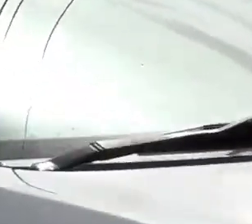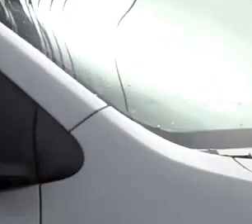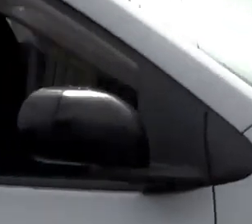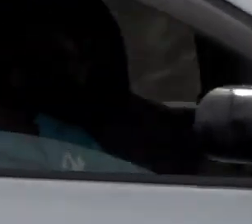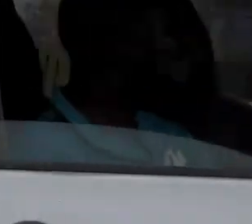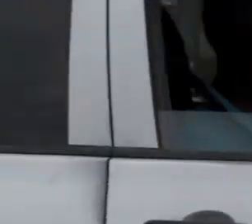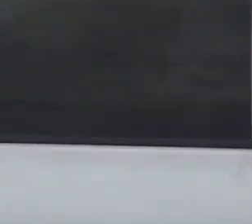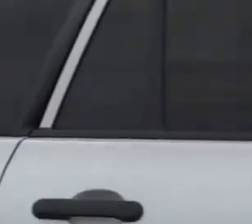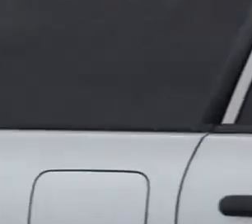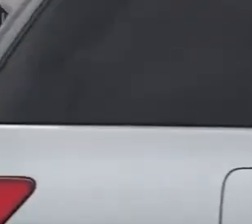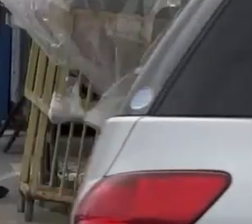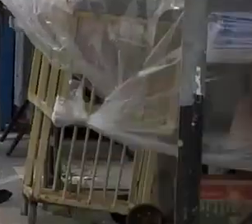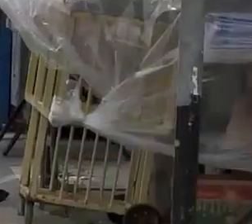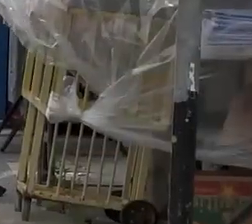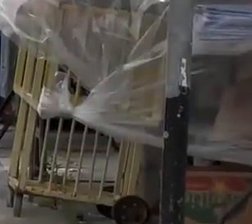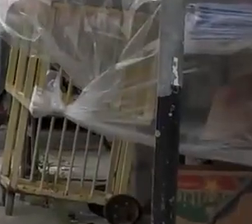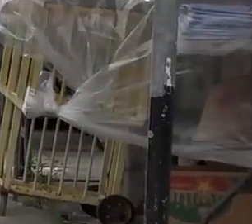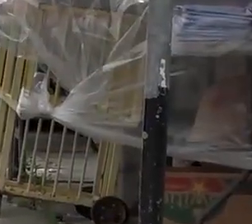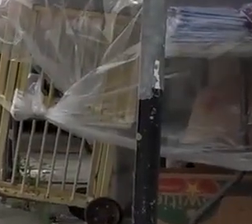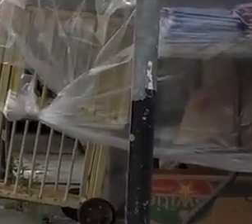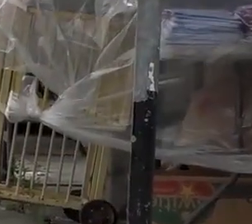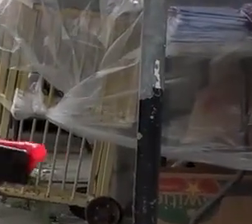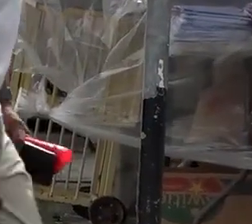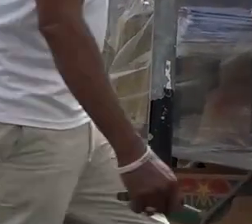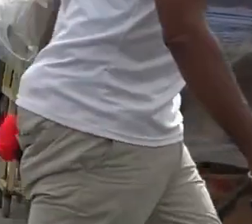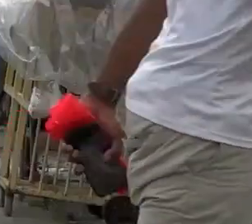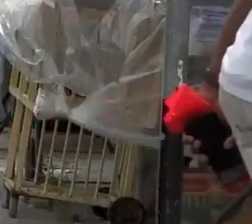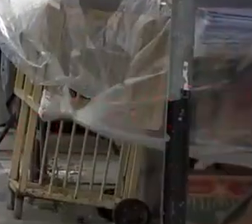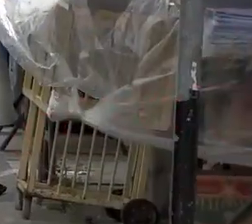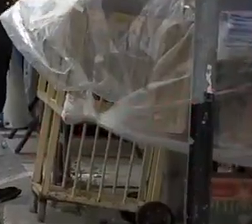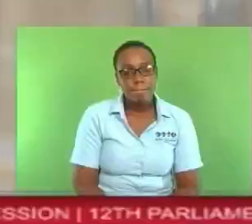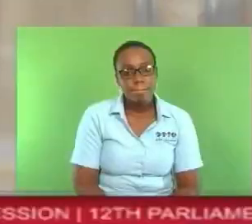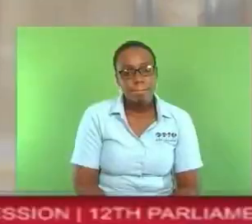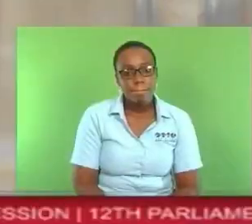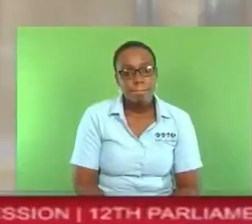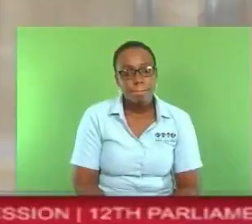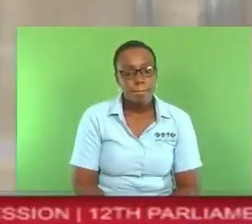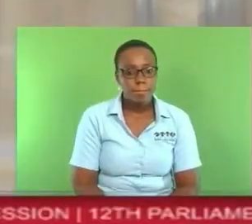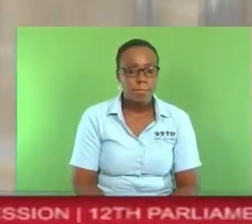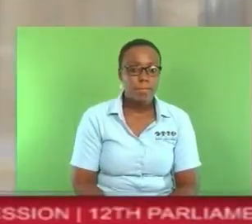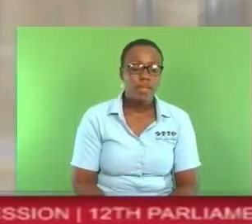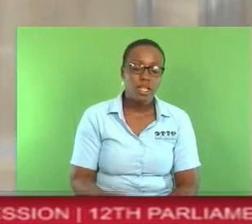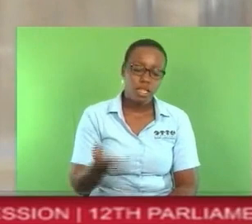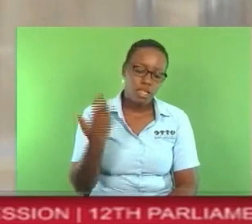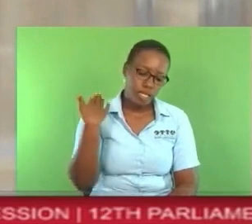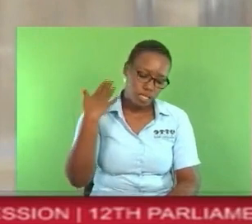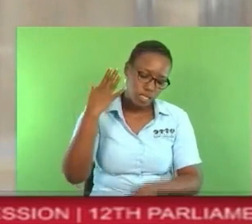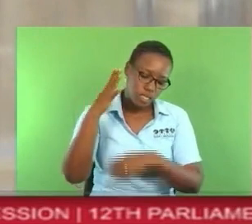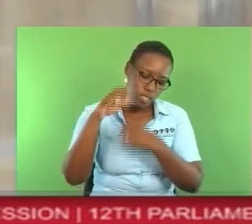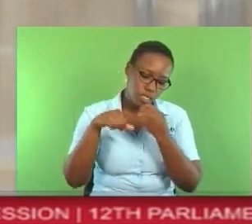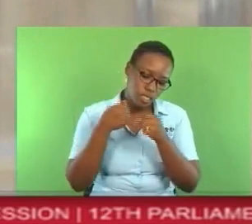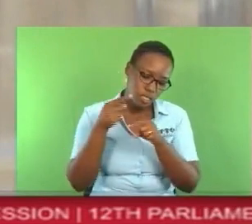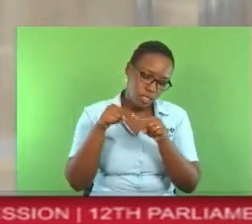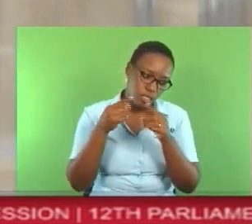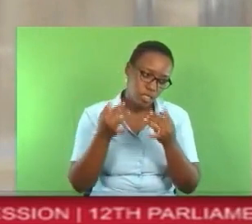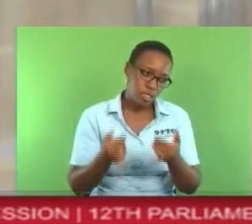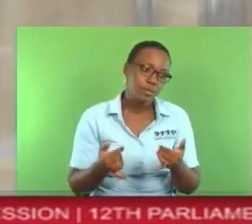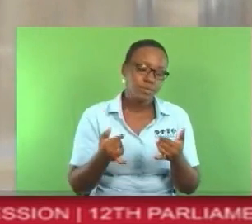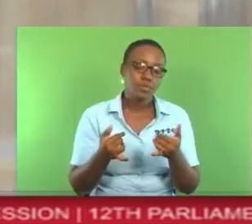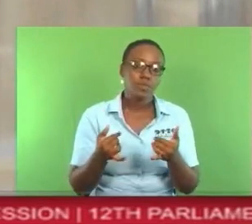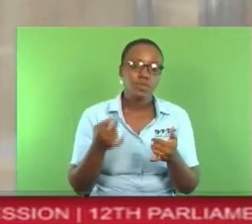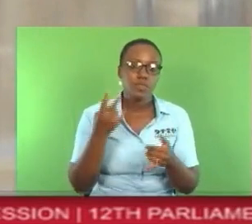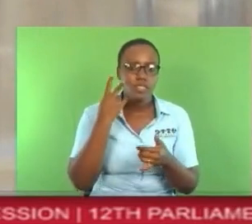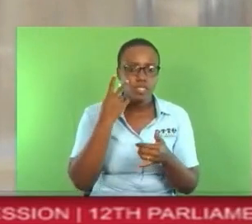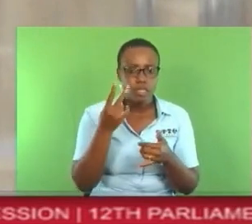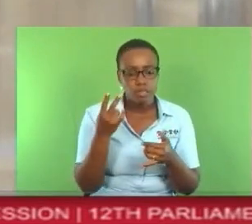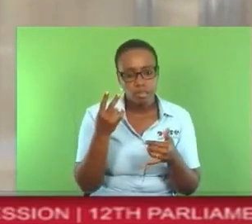being utilized. He also expressed concerns about the curriculum in schools. Over the years, we've seen an average